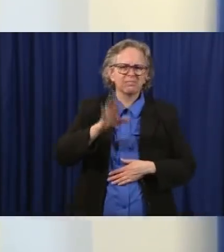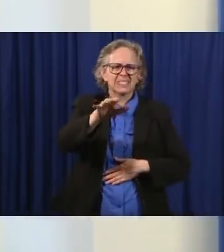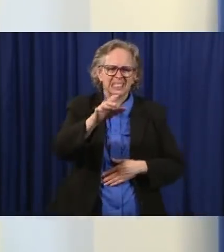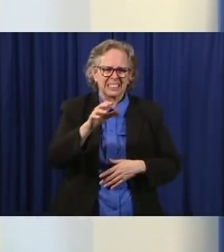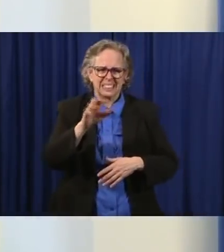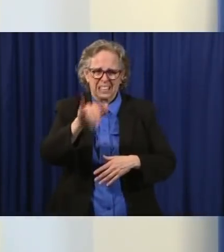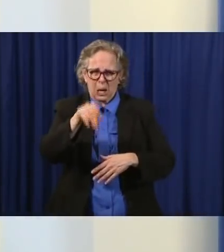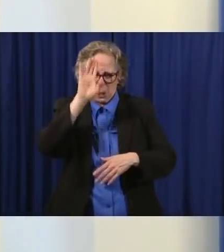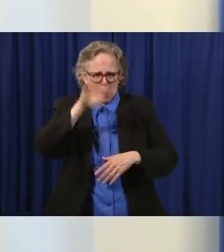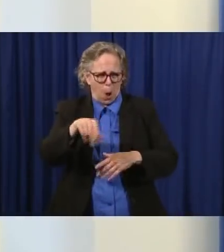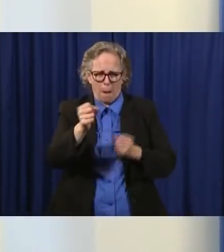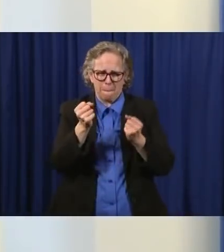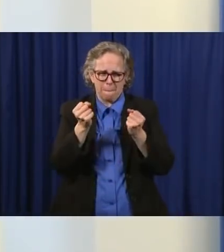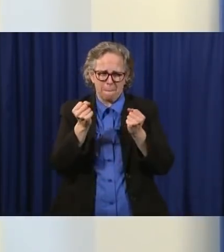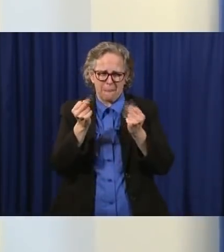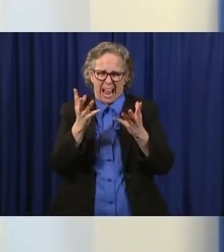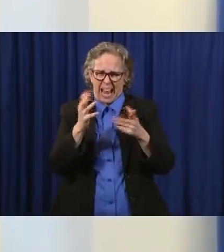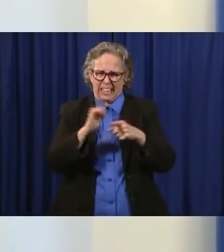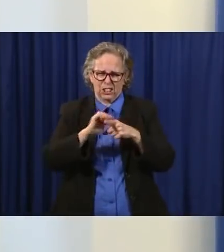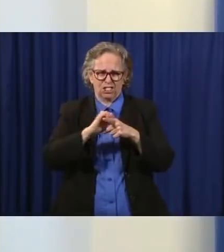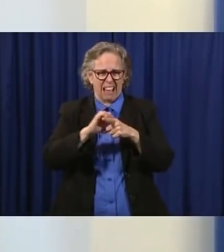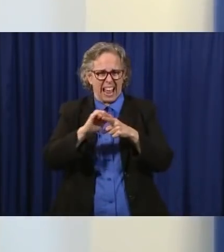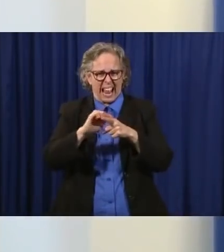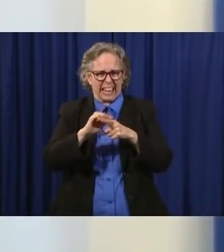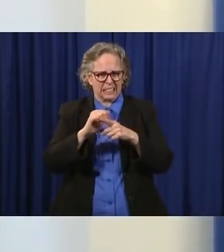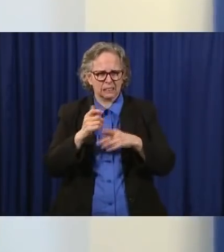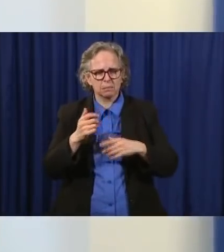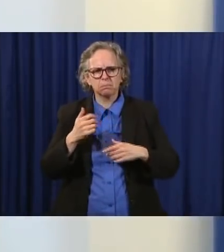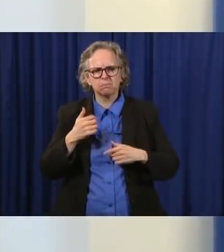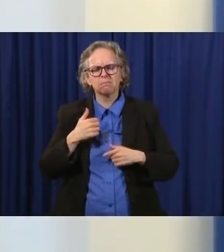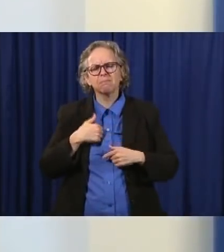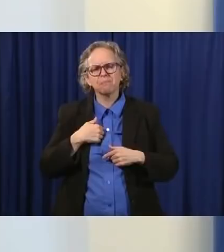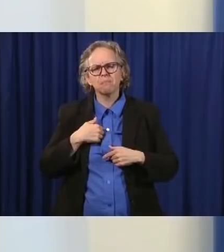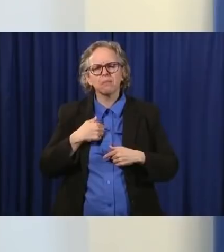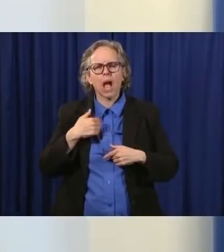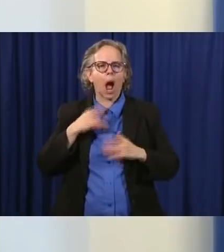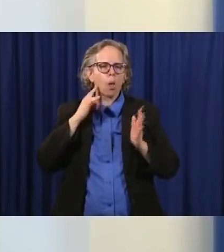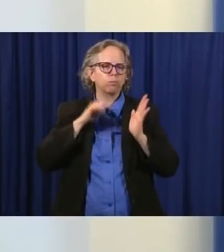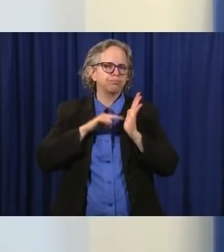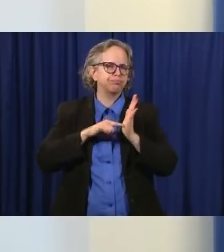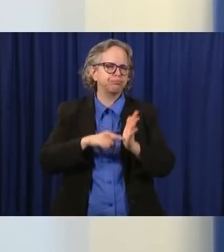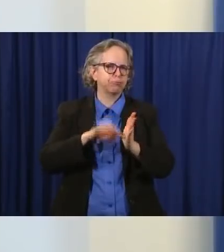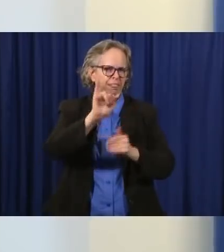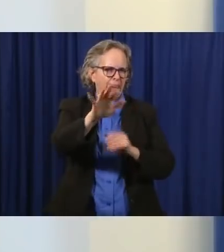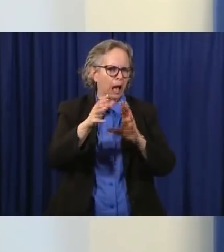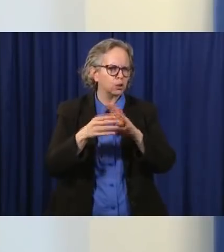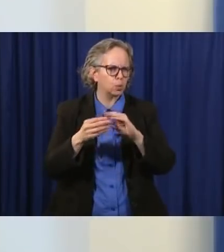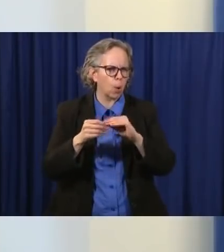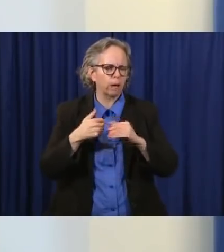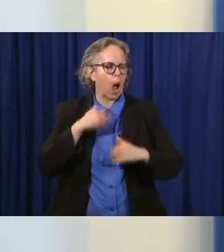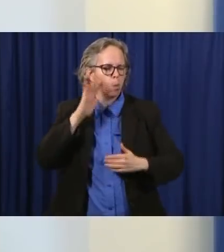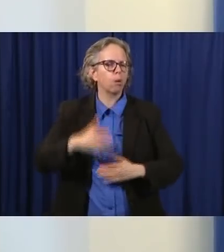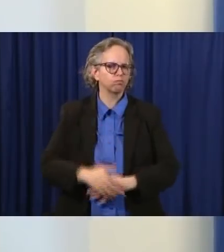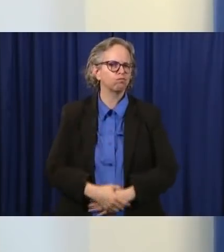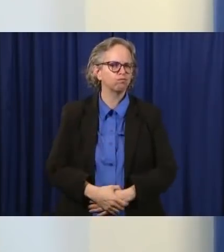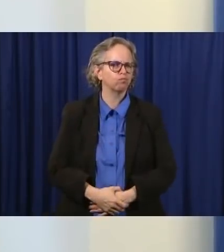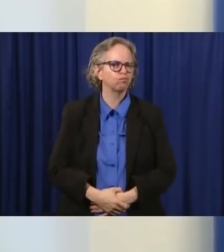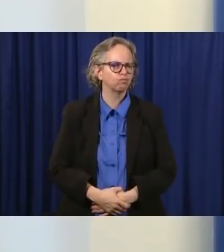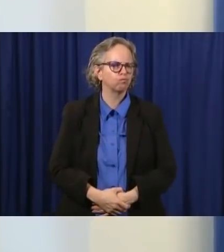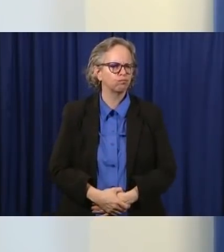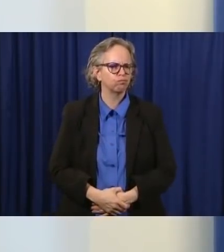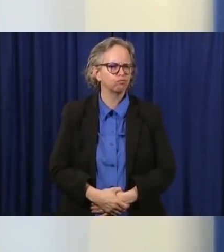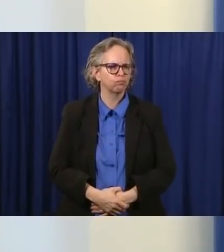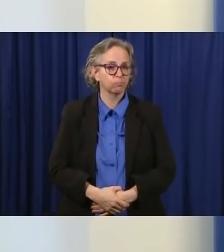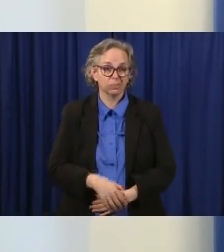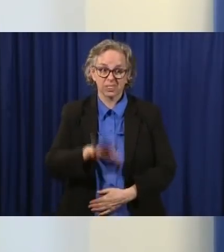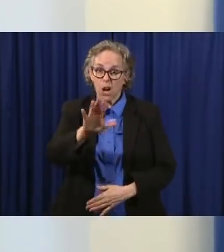extensive trainings and things made available, and I'll take that story back with me and share it with Dr. Corcoran. And we're not done with